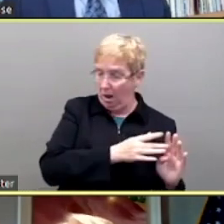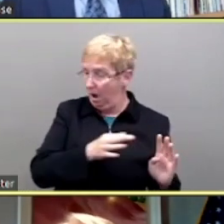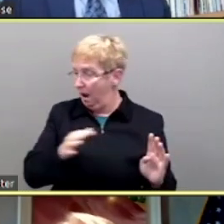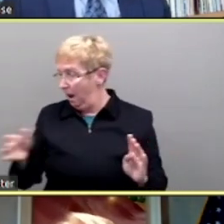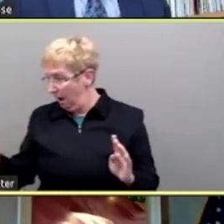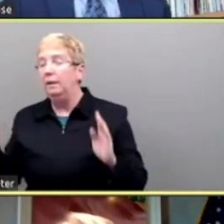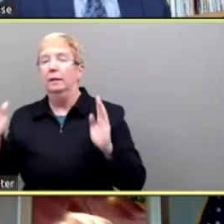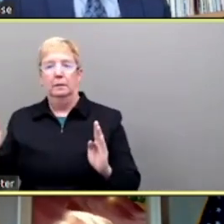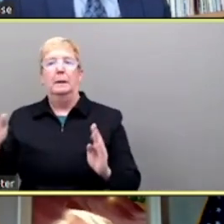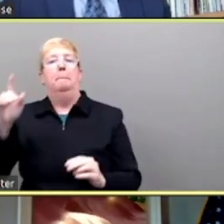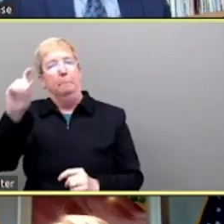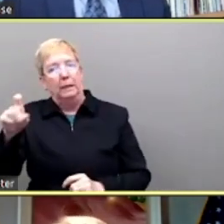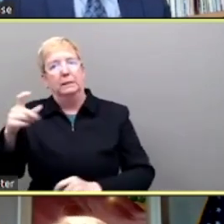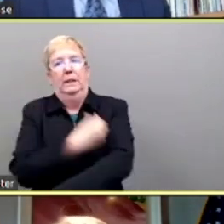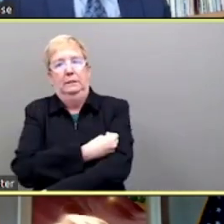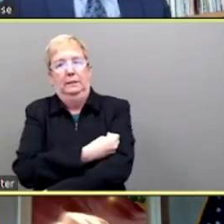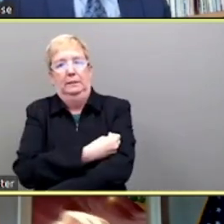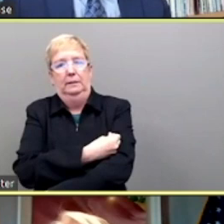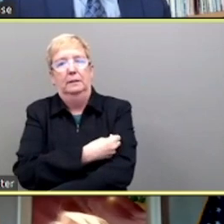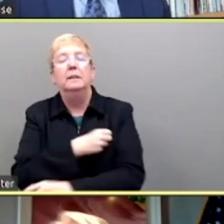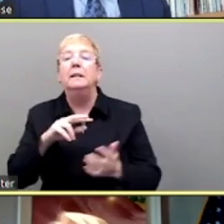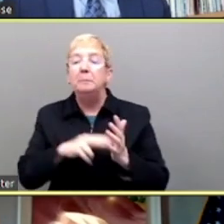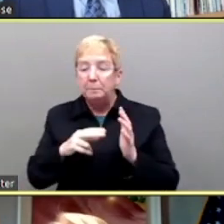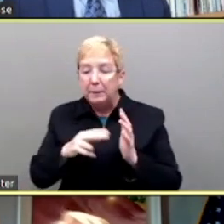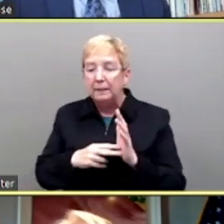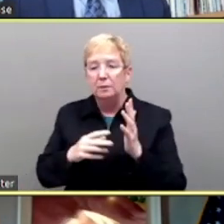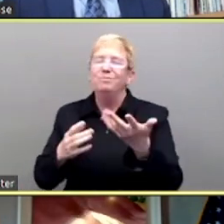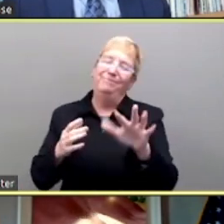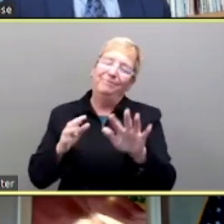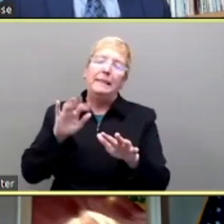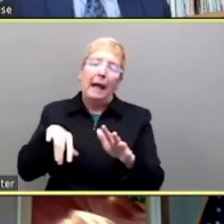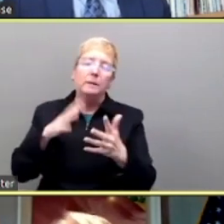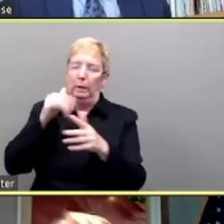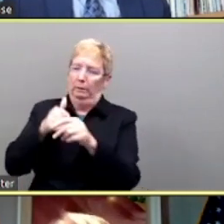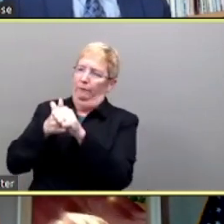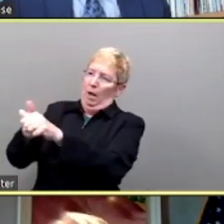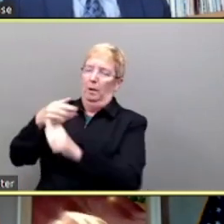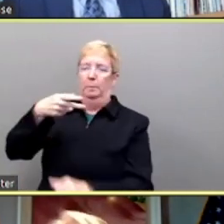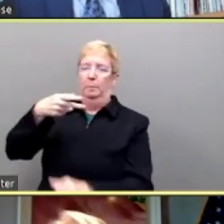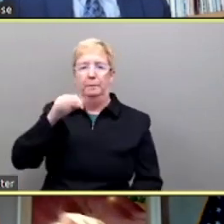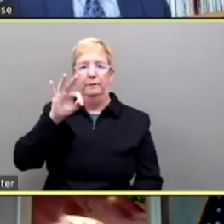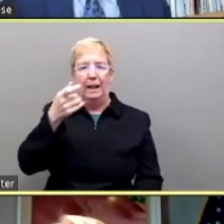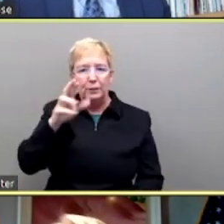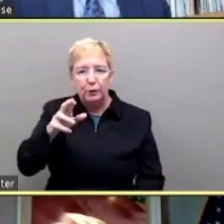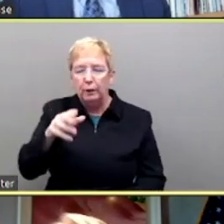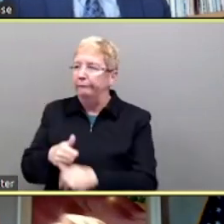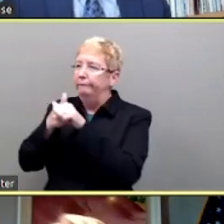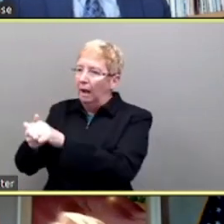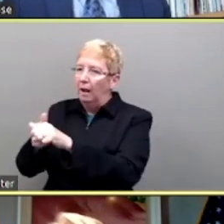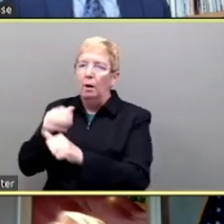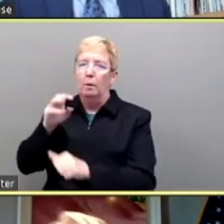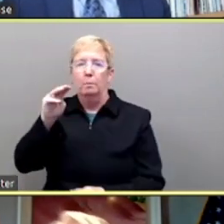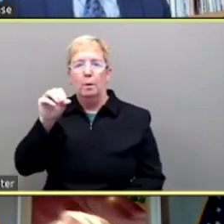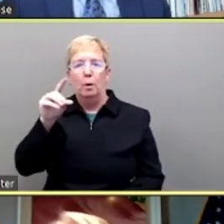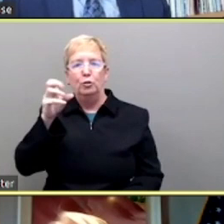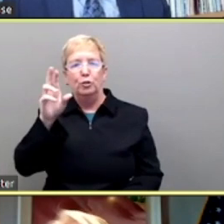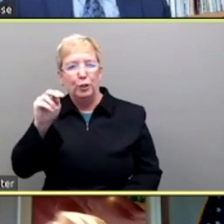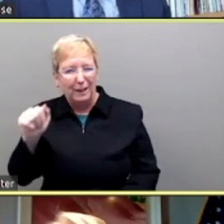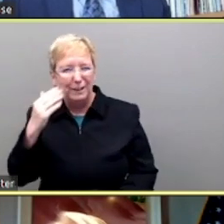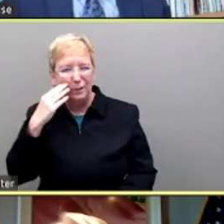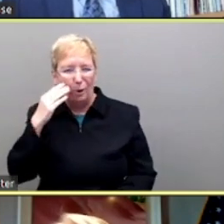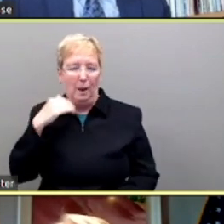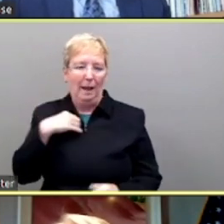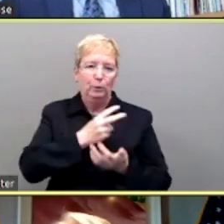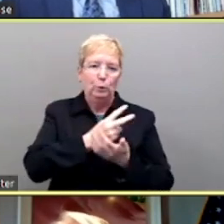the requirements for each of the manufacturers, so Pfizer and Moderna, so that their 2-week and